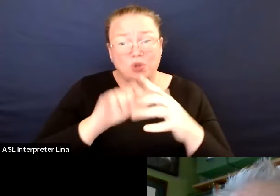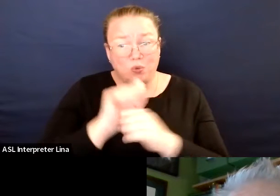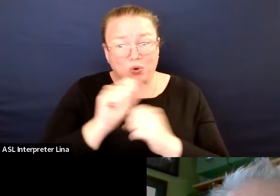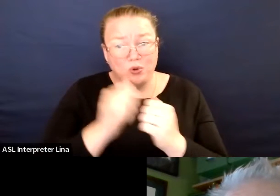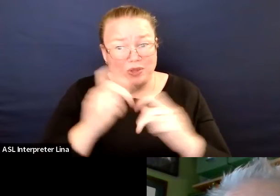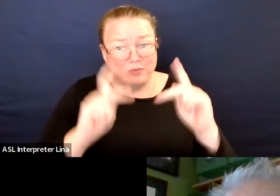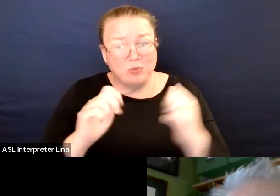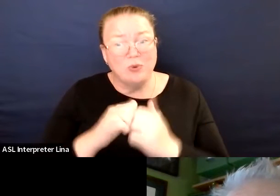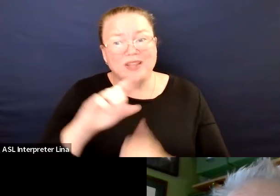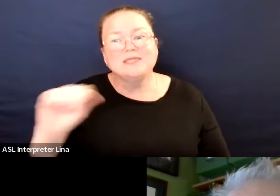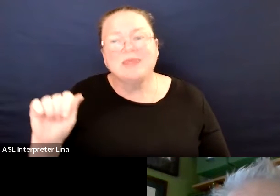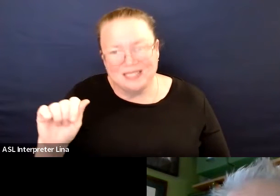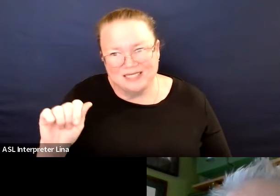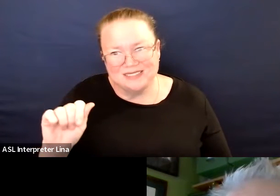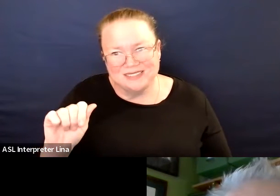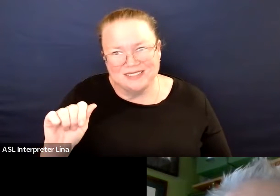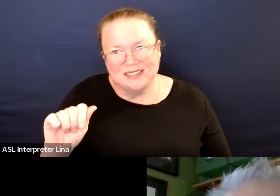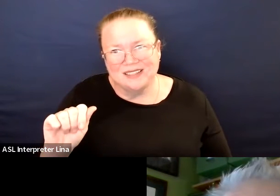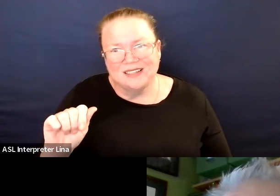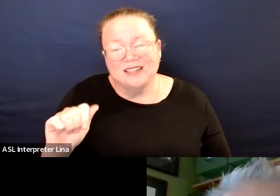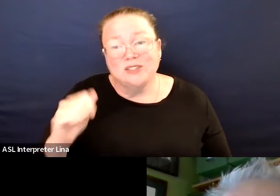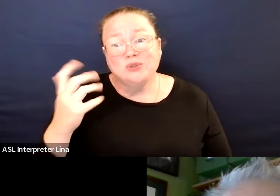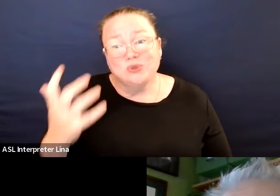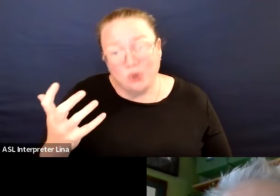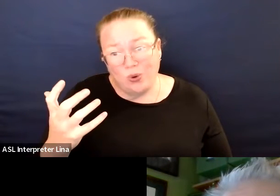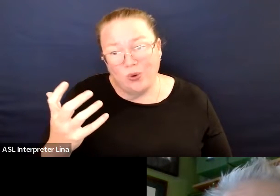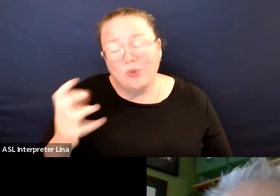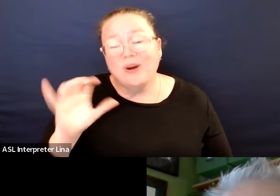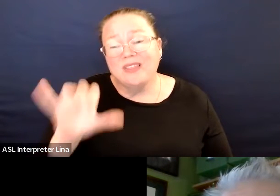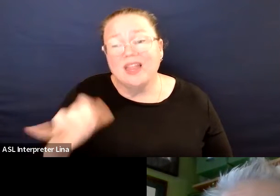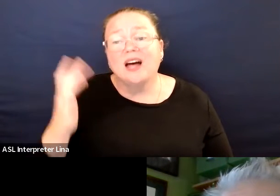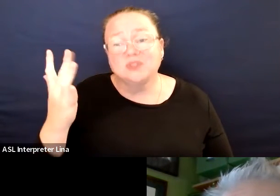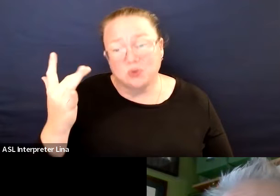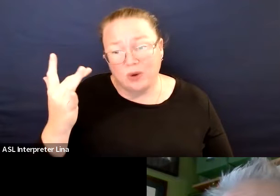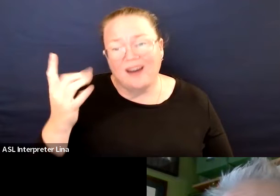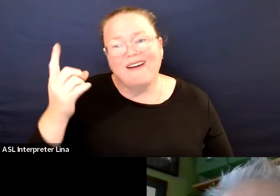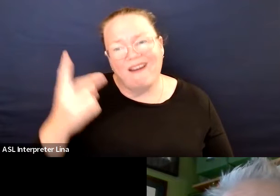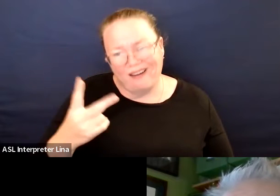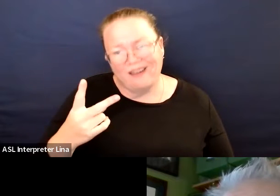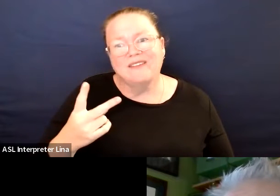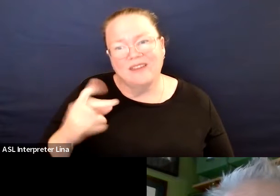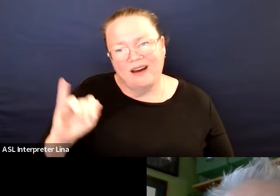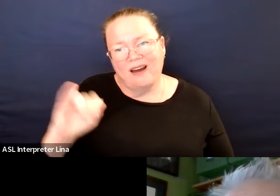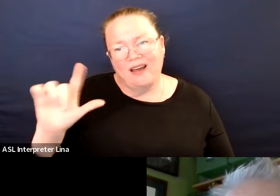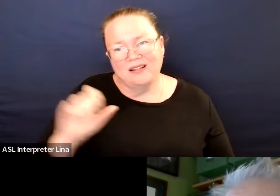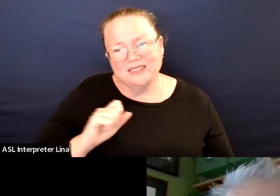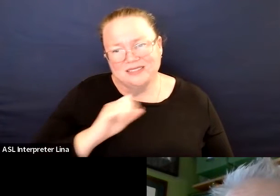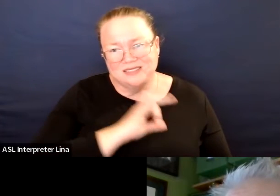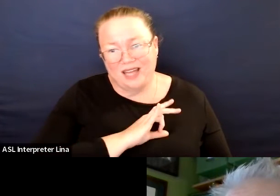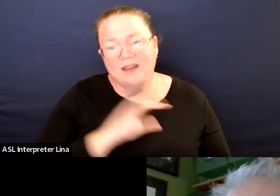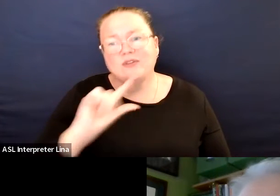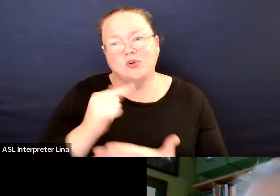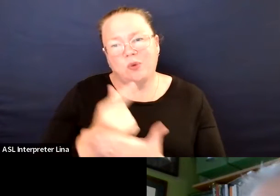with disabilities. So that's probably why half of the IL staff are graduates of